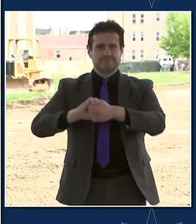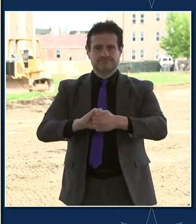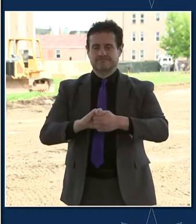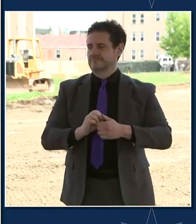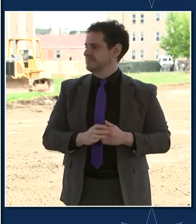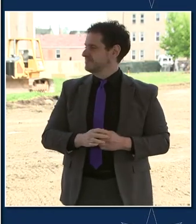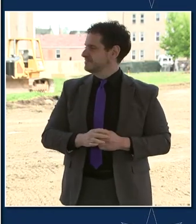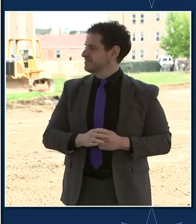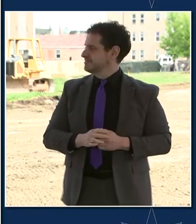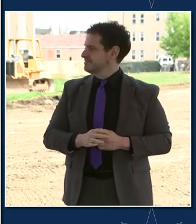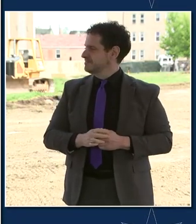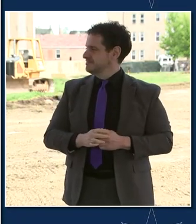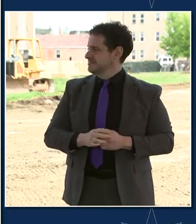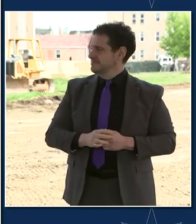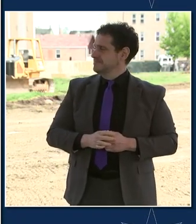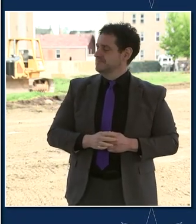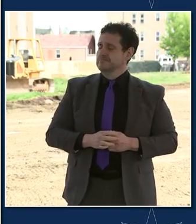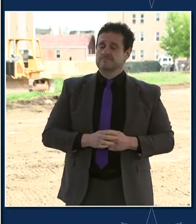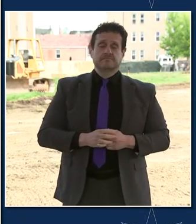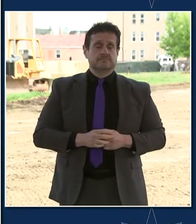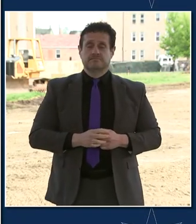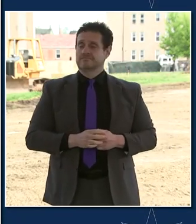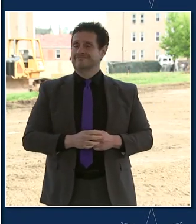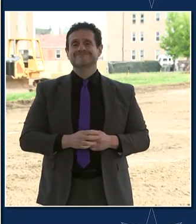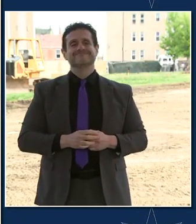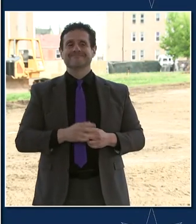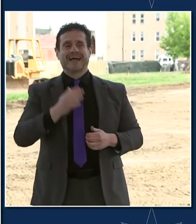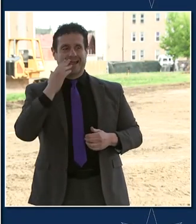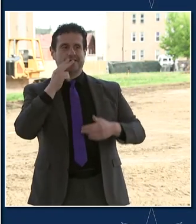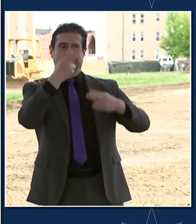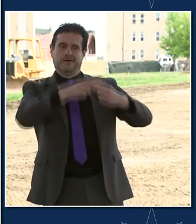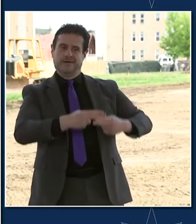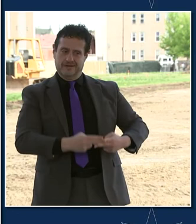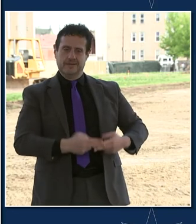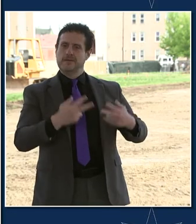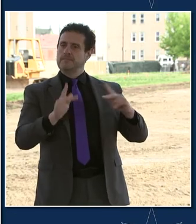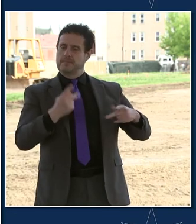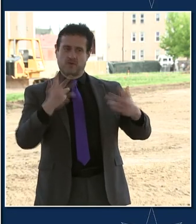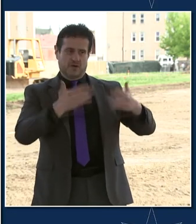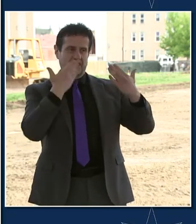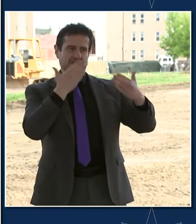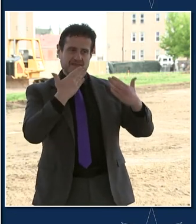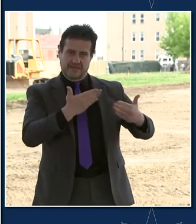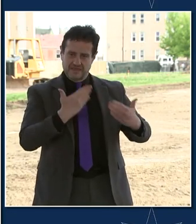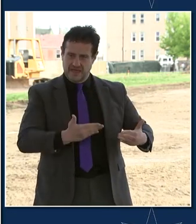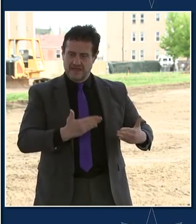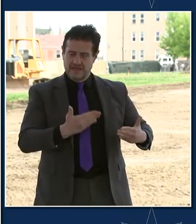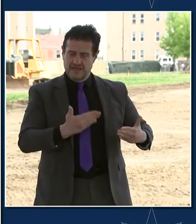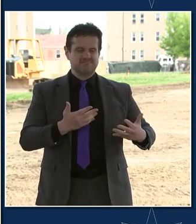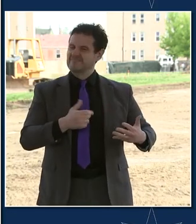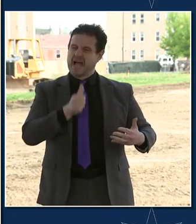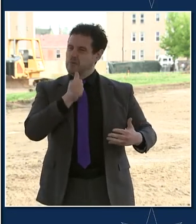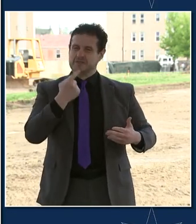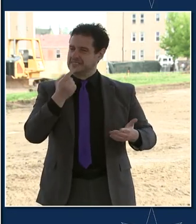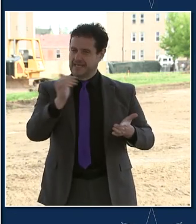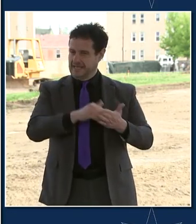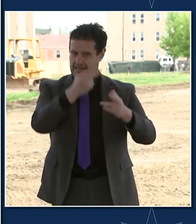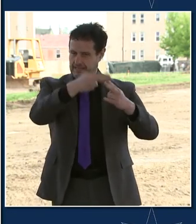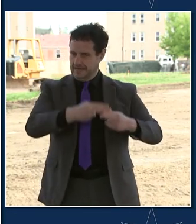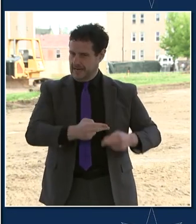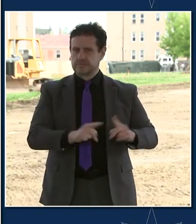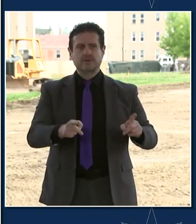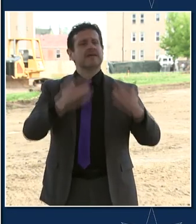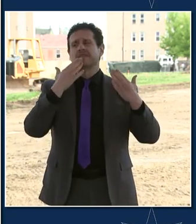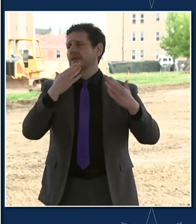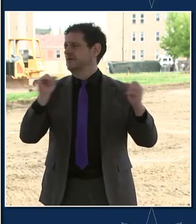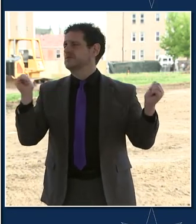And so everybody who needs to be thanked has been thanked. I won't go down the list, but I do want to say thank you to all who were